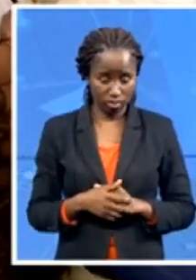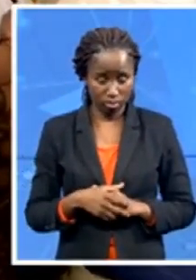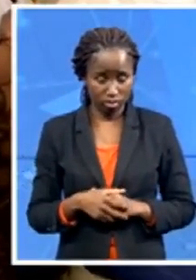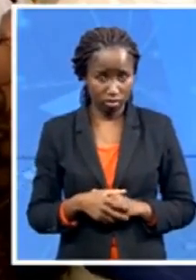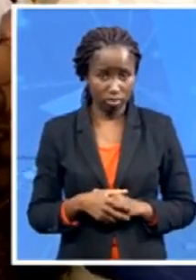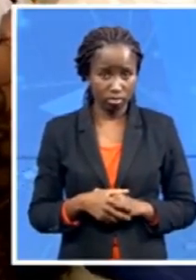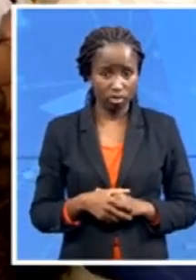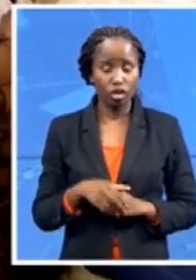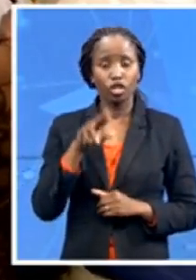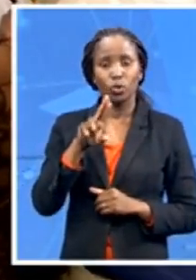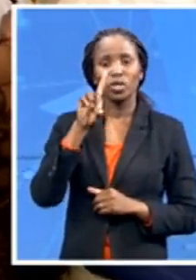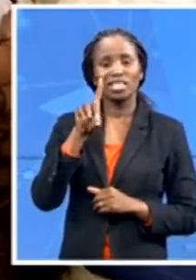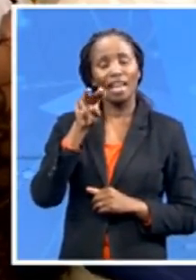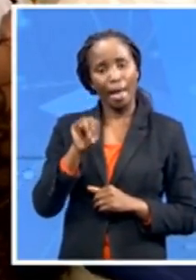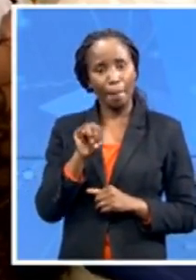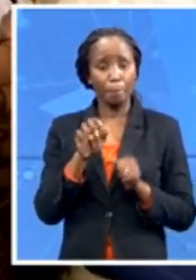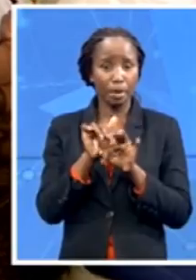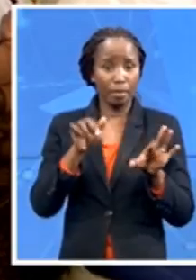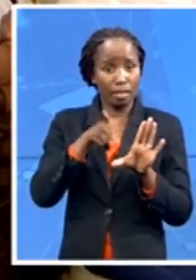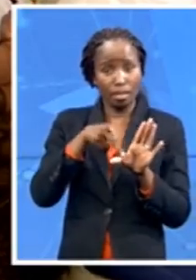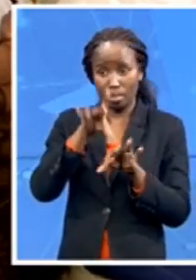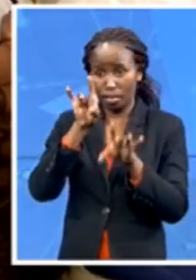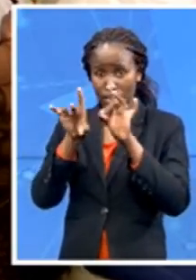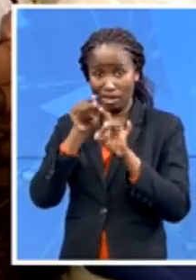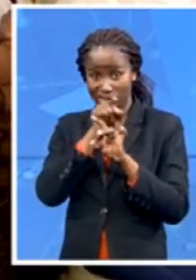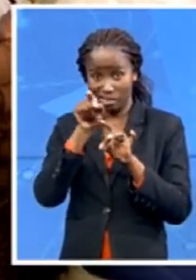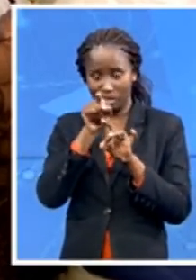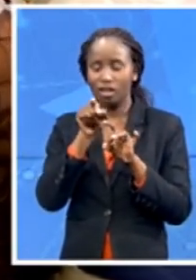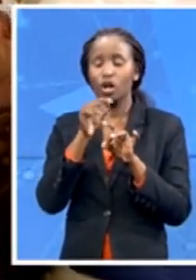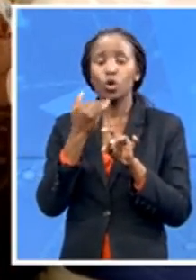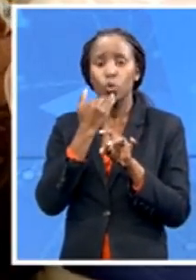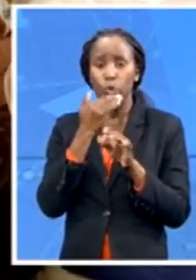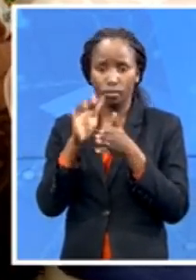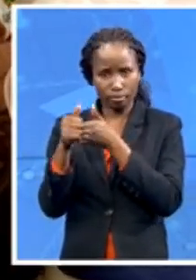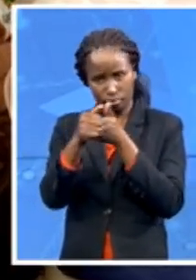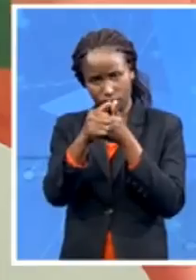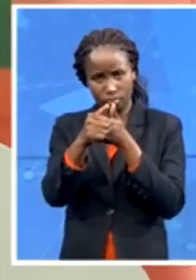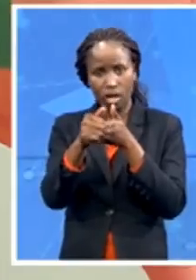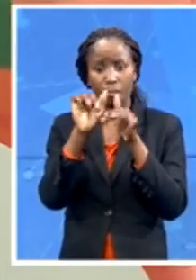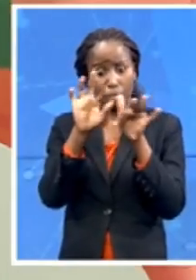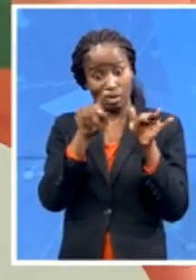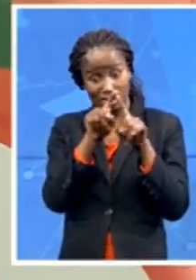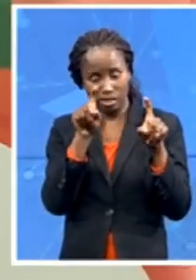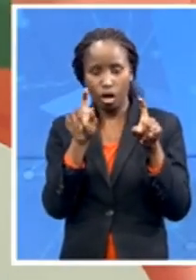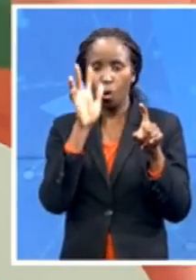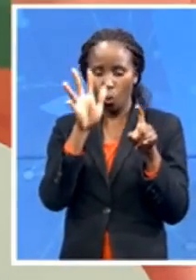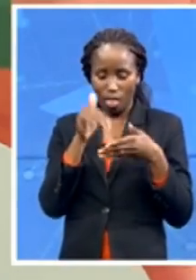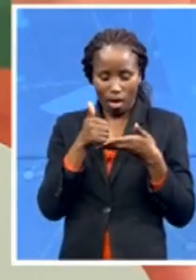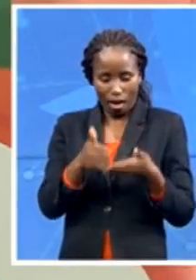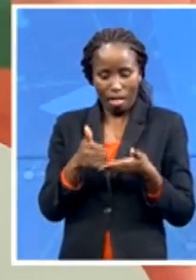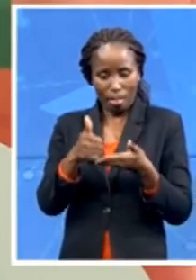are special purpose vehicles who will strive to free our people from the chains of